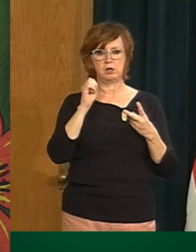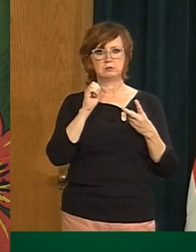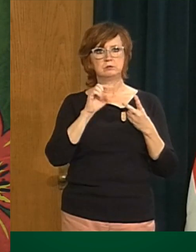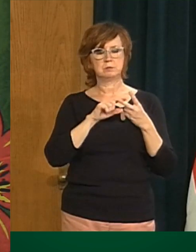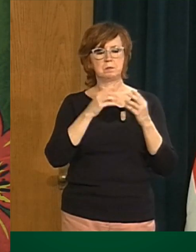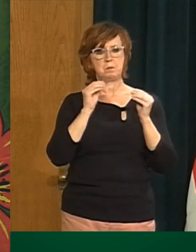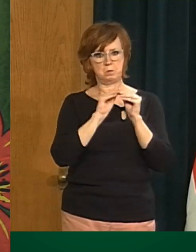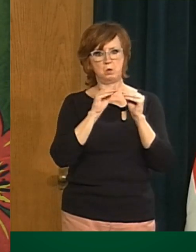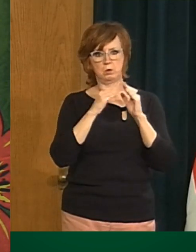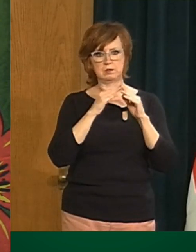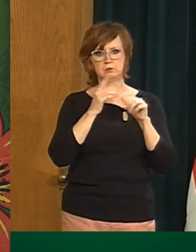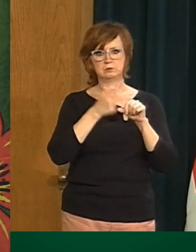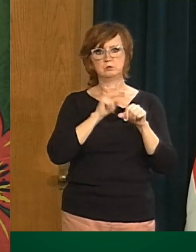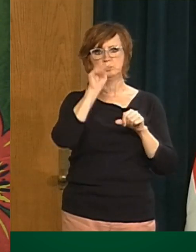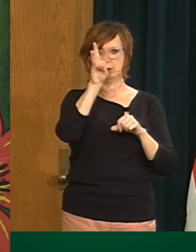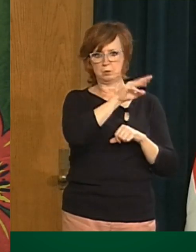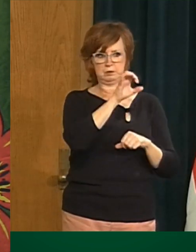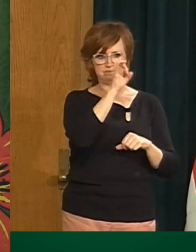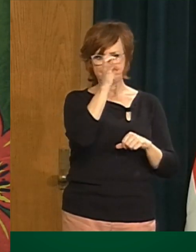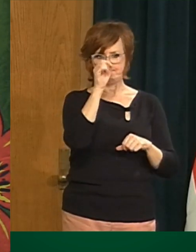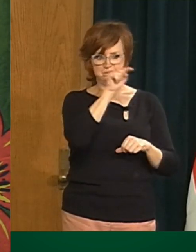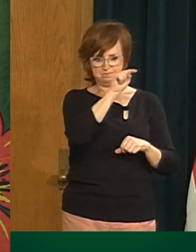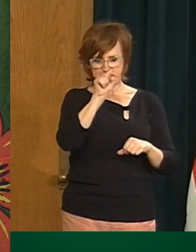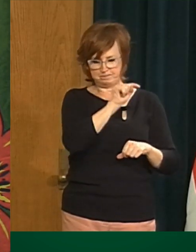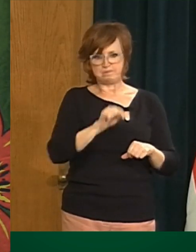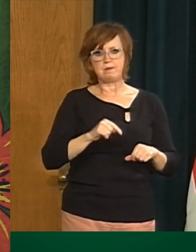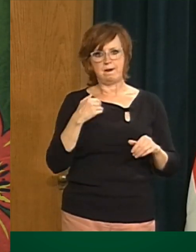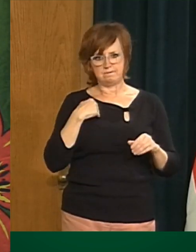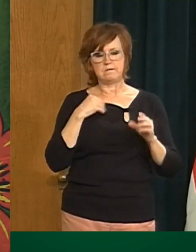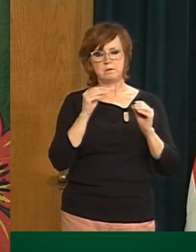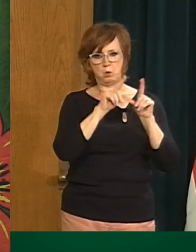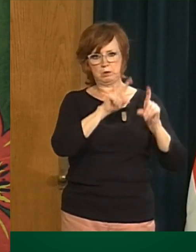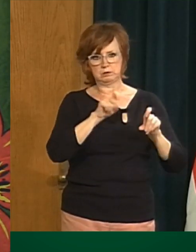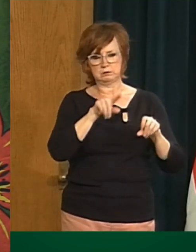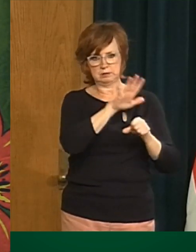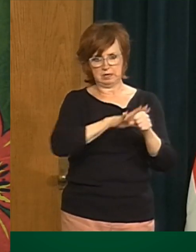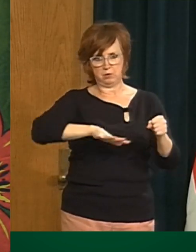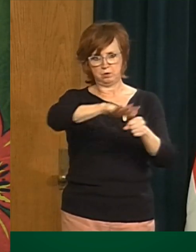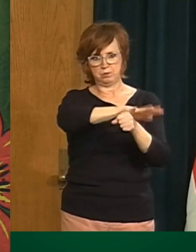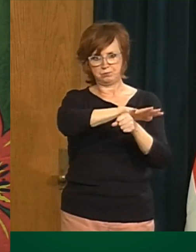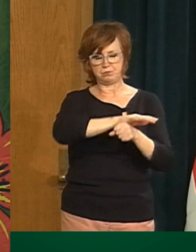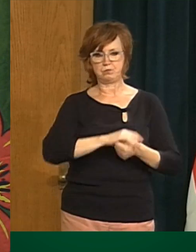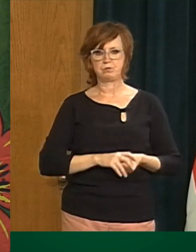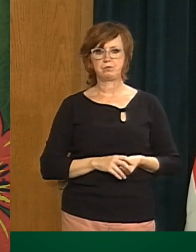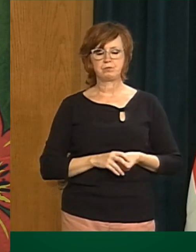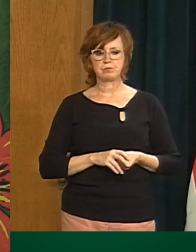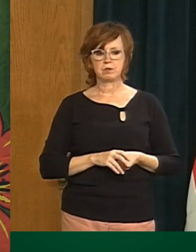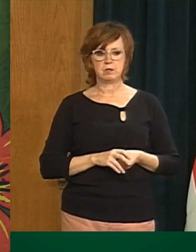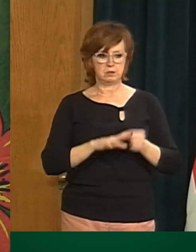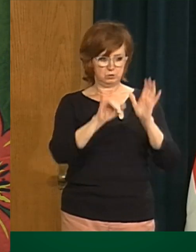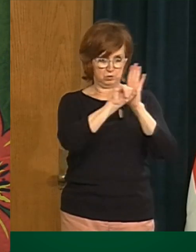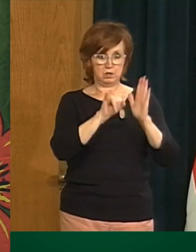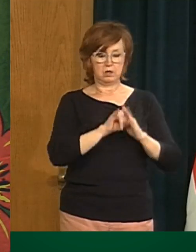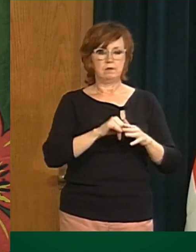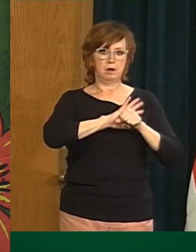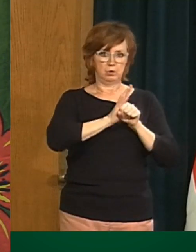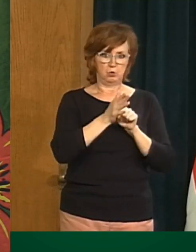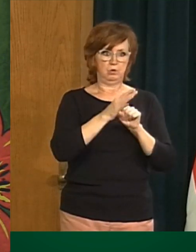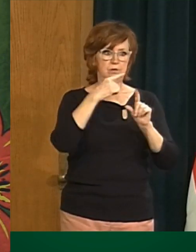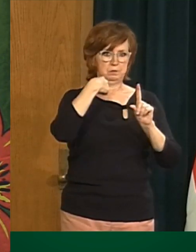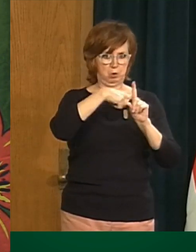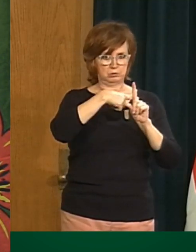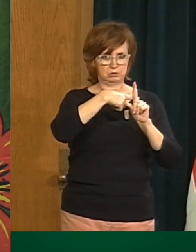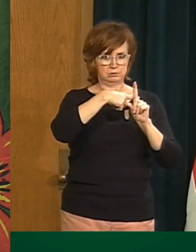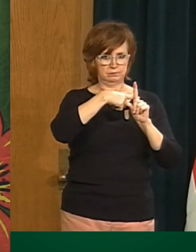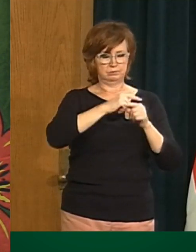northwestern communities, to ensure that we are able to identify those that are positive with COVID-19 and provide them the opportunity to self-isolate.